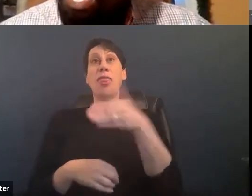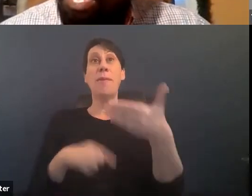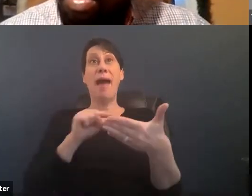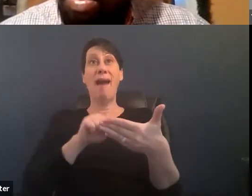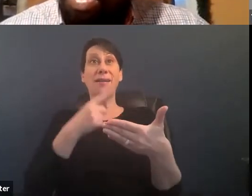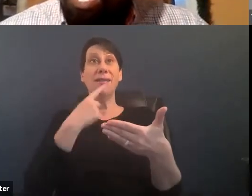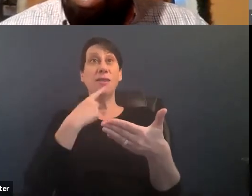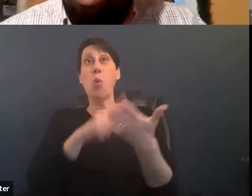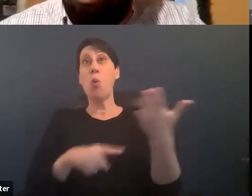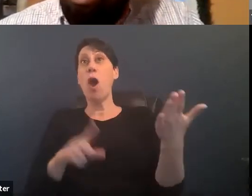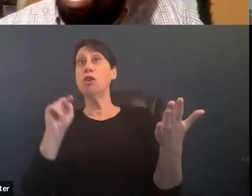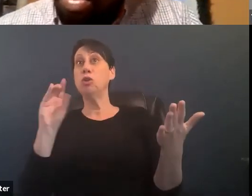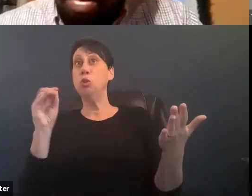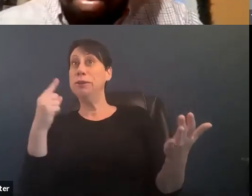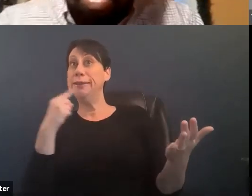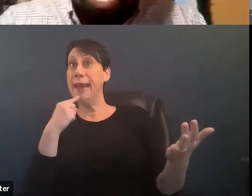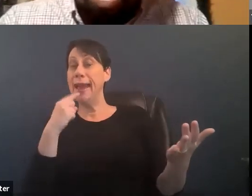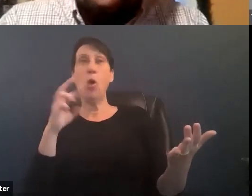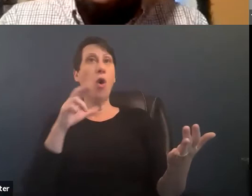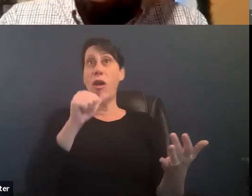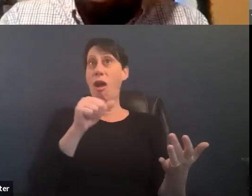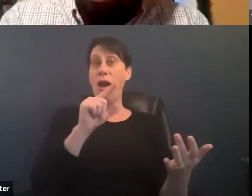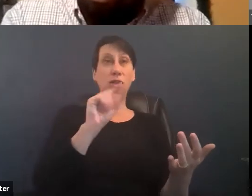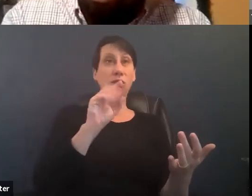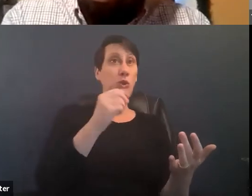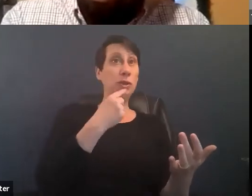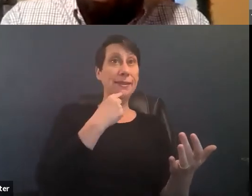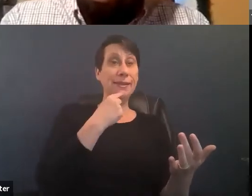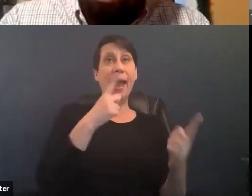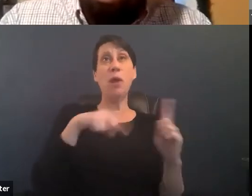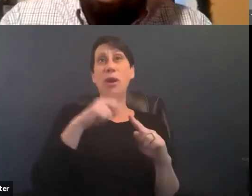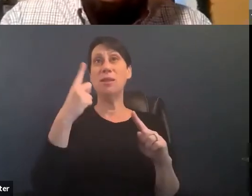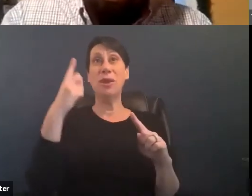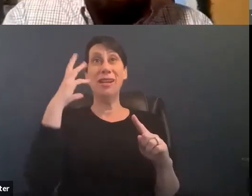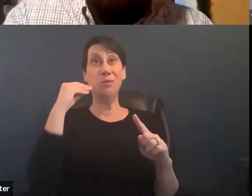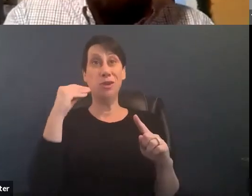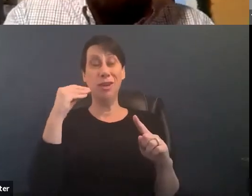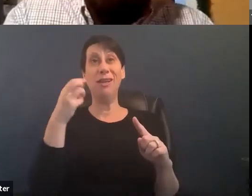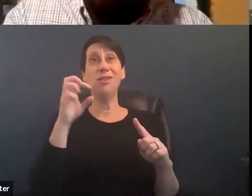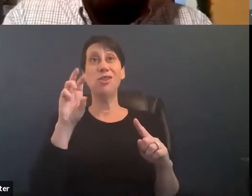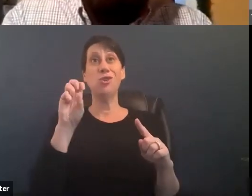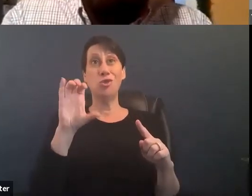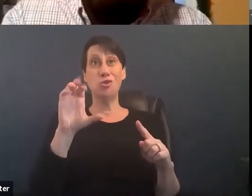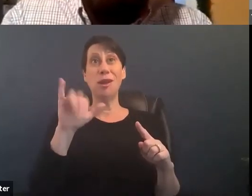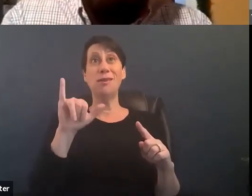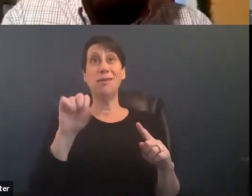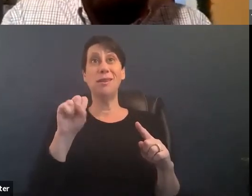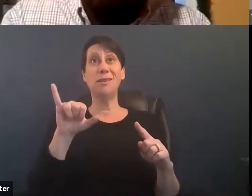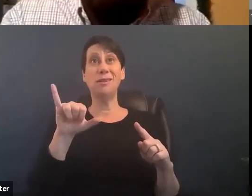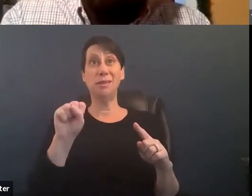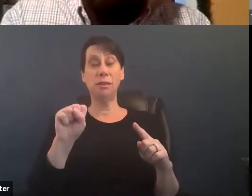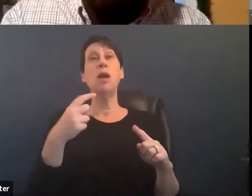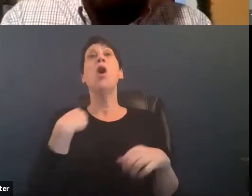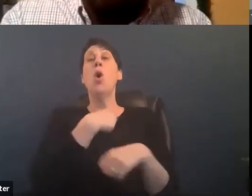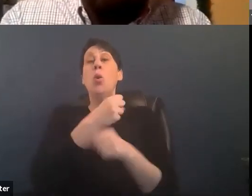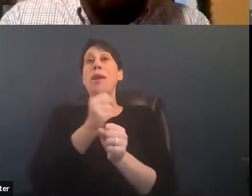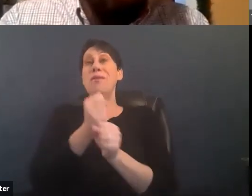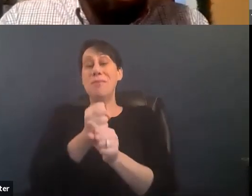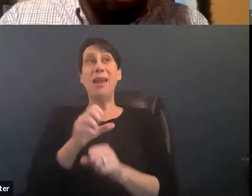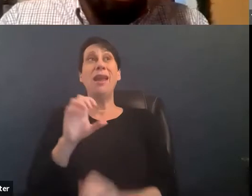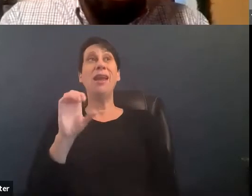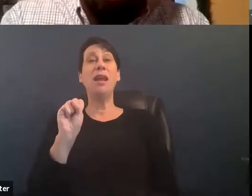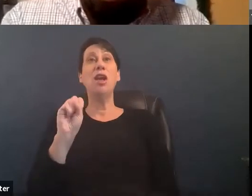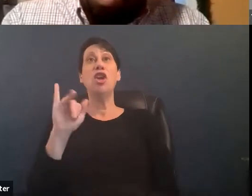to say to someone we experience in a crisis. We also made suicide prevention cards that have all